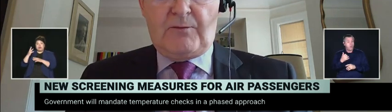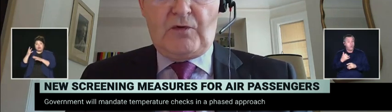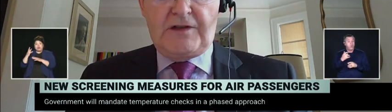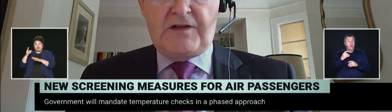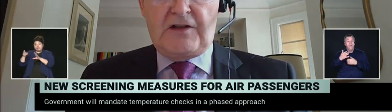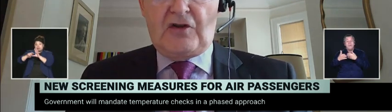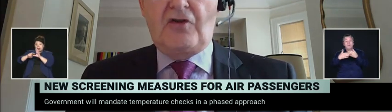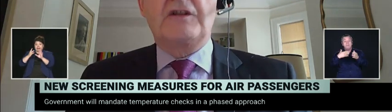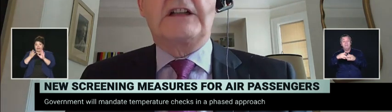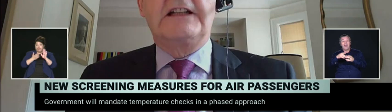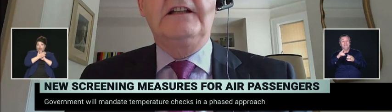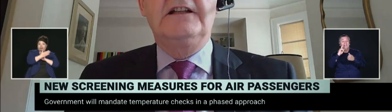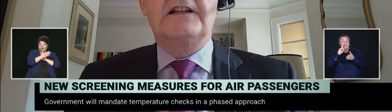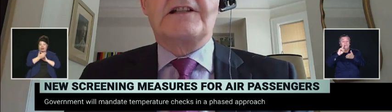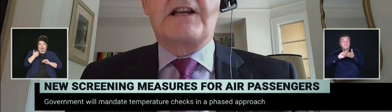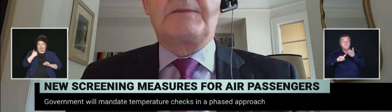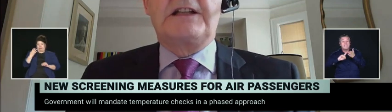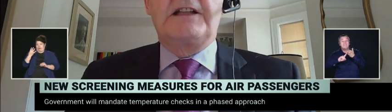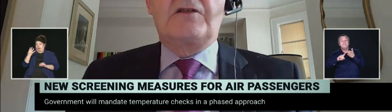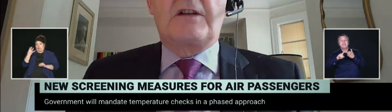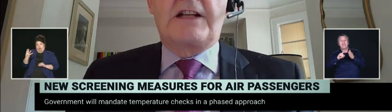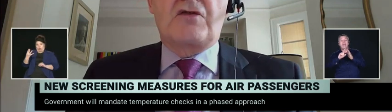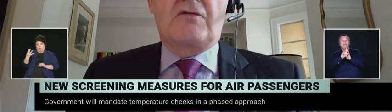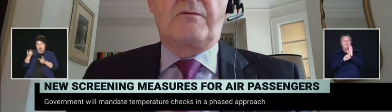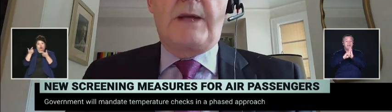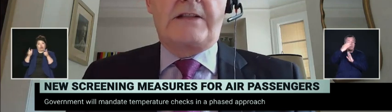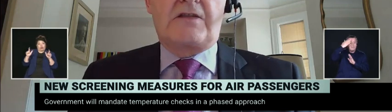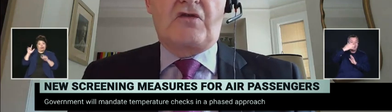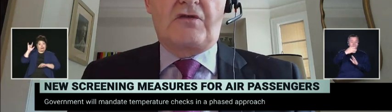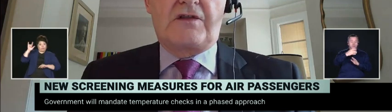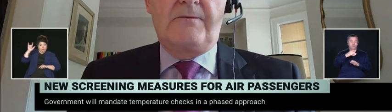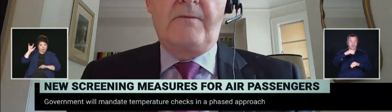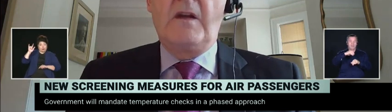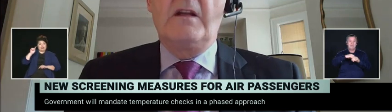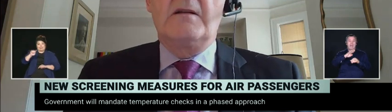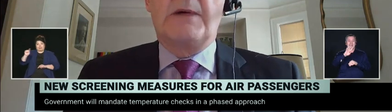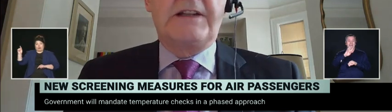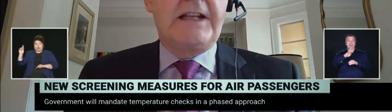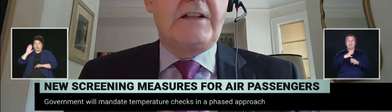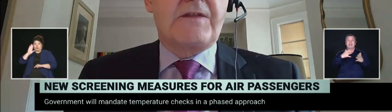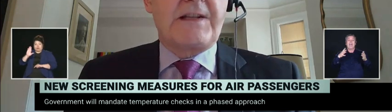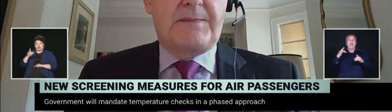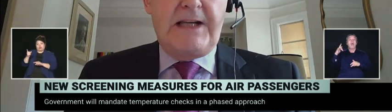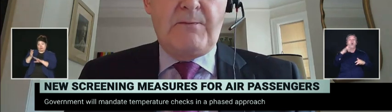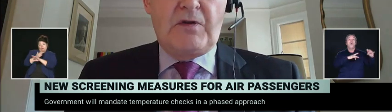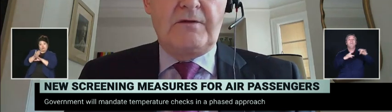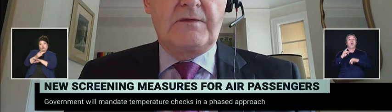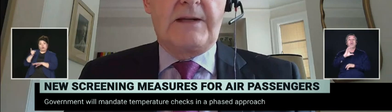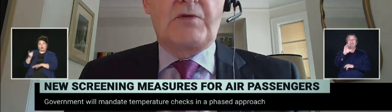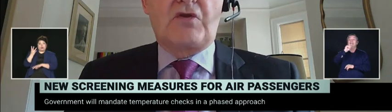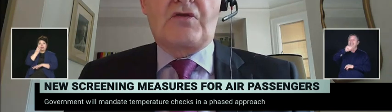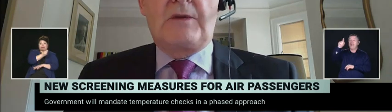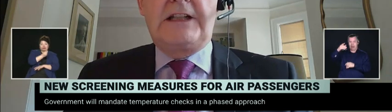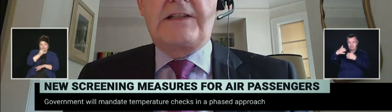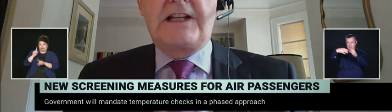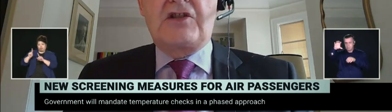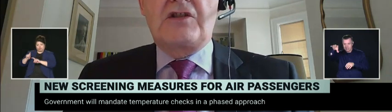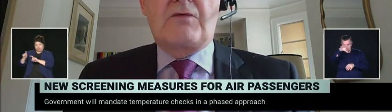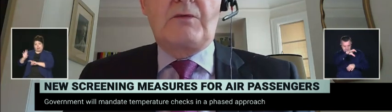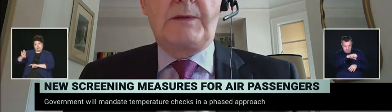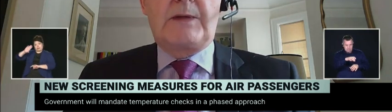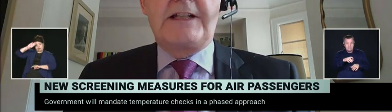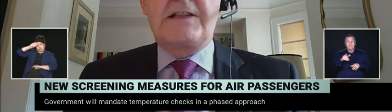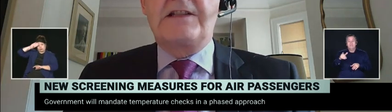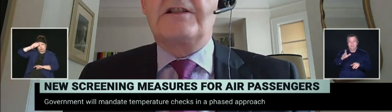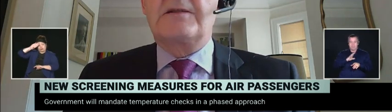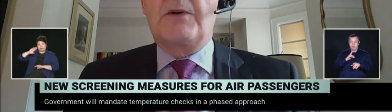largest airports that are currently accepting international passengers. By the end of September, temperature screening stations